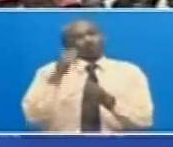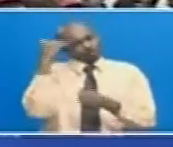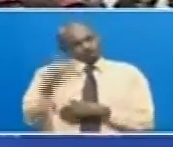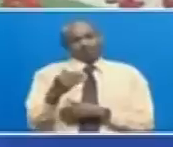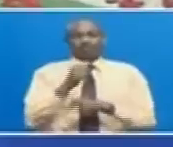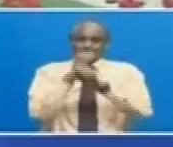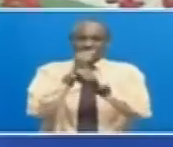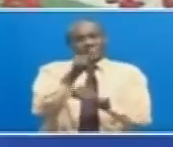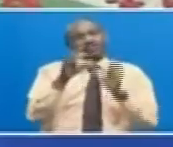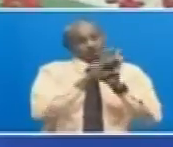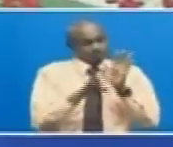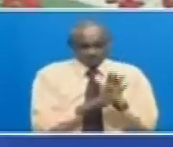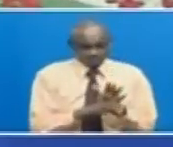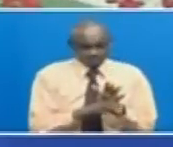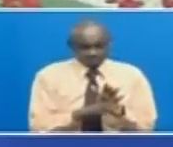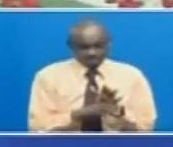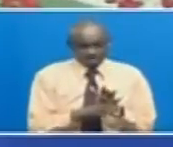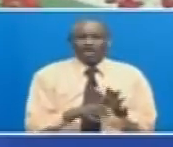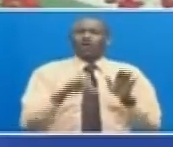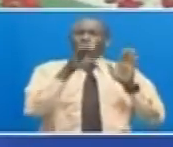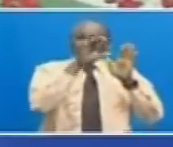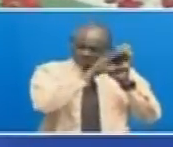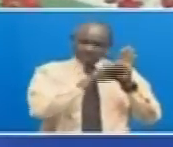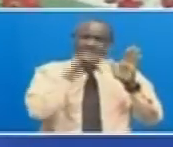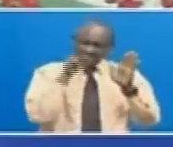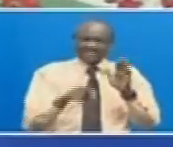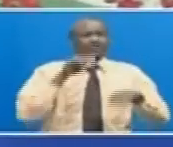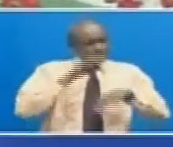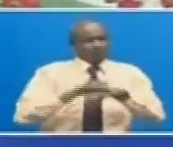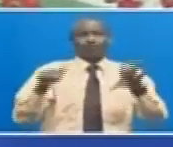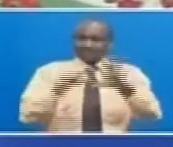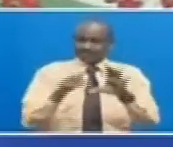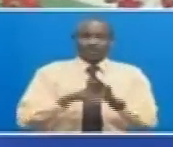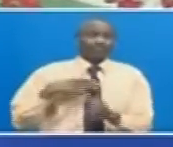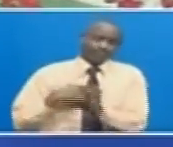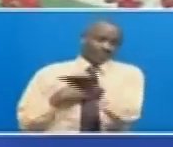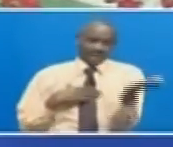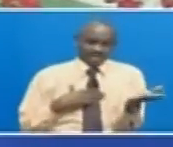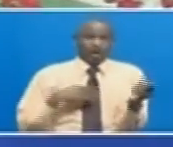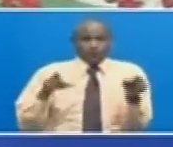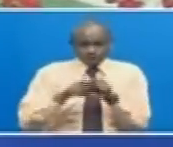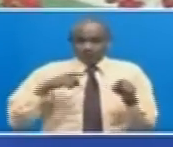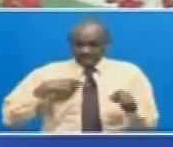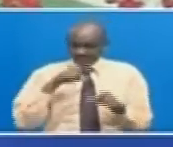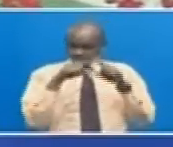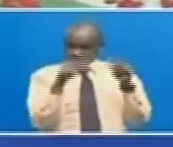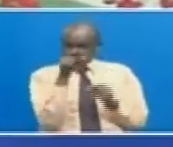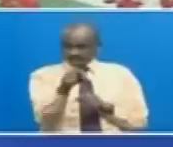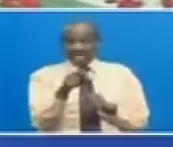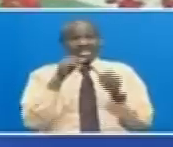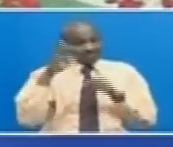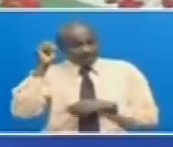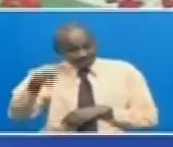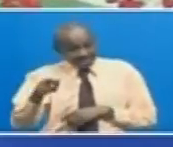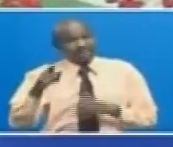jealously. The constitution is very good on the participation of the people. There is even a clause for the recall of an